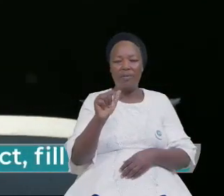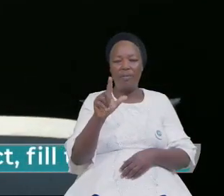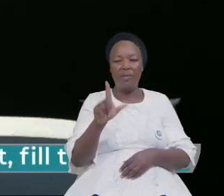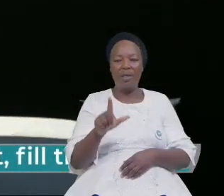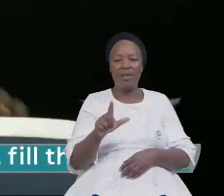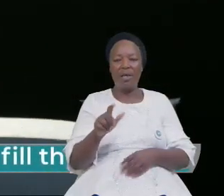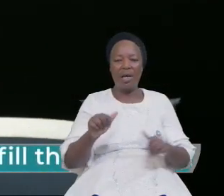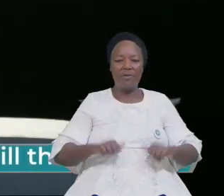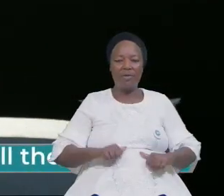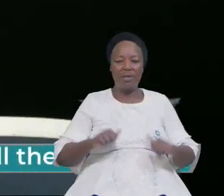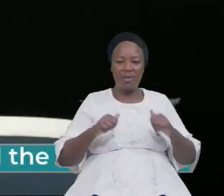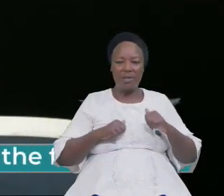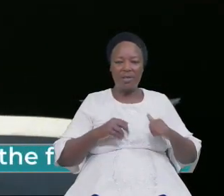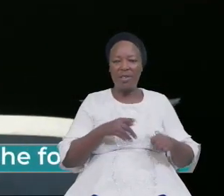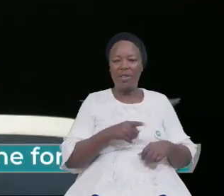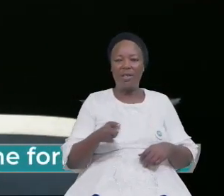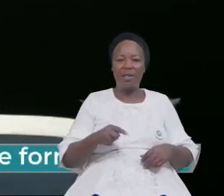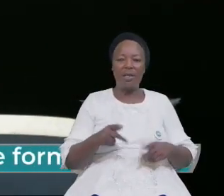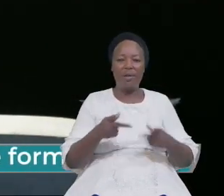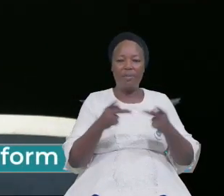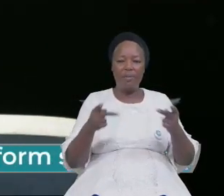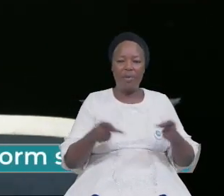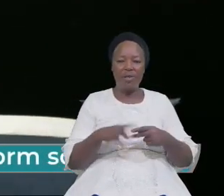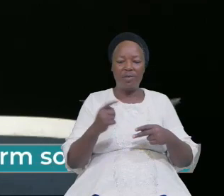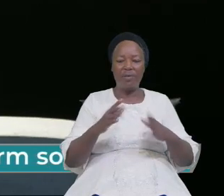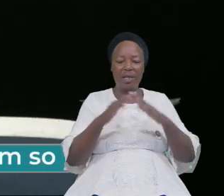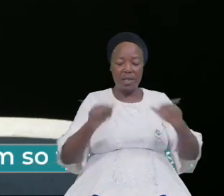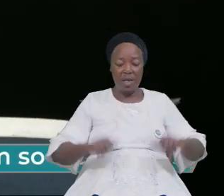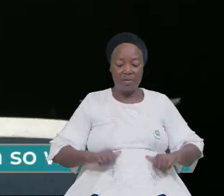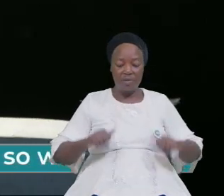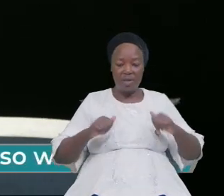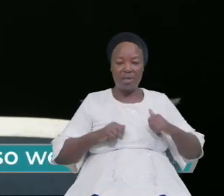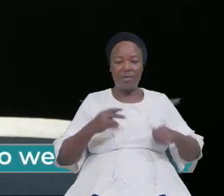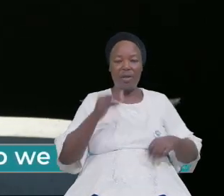the place of their abode, their residence.